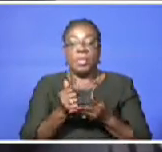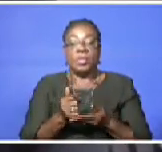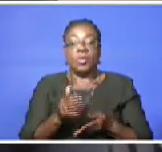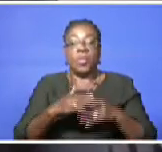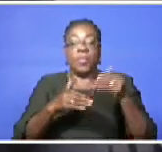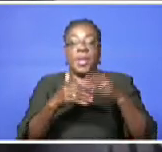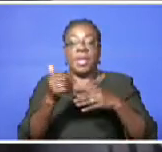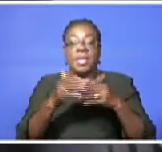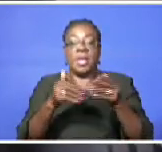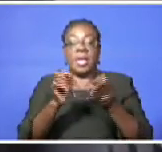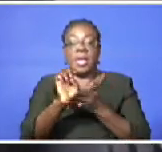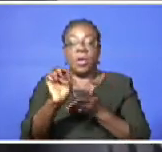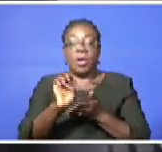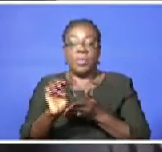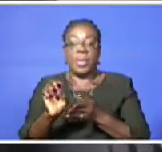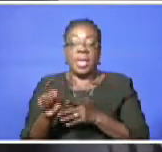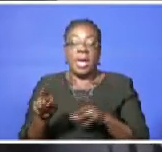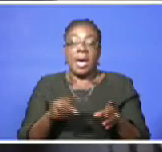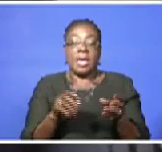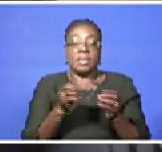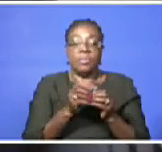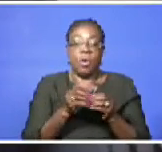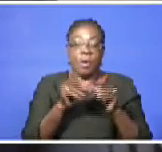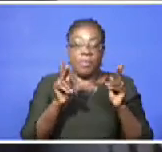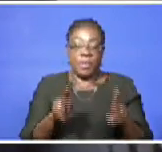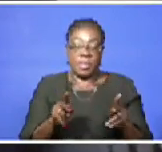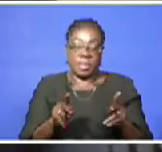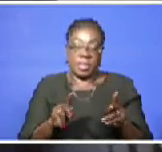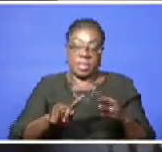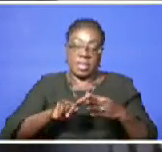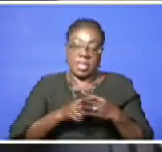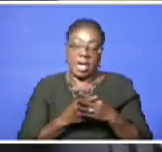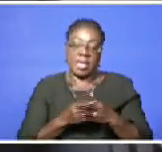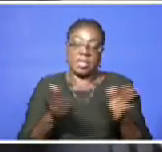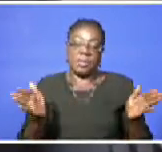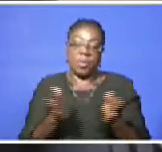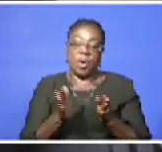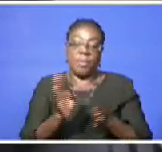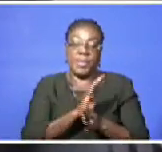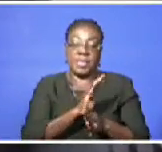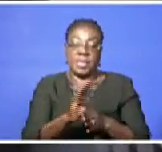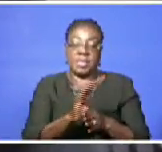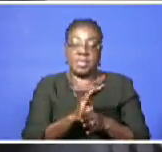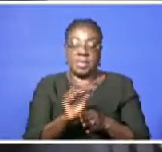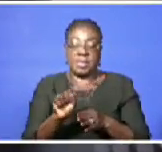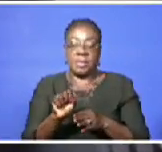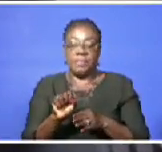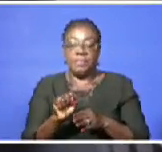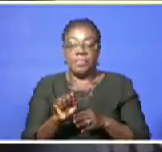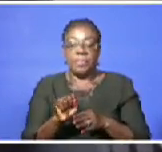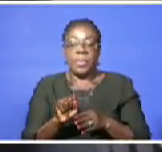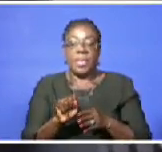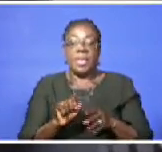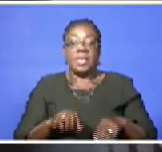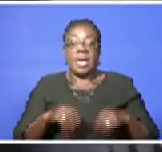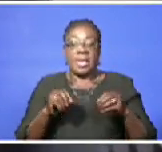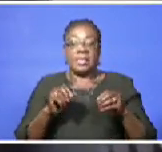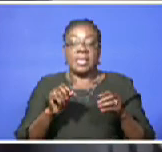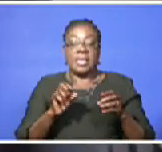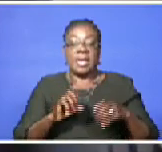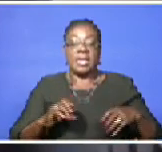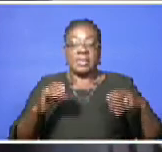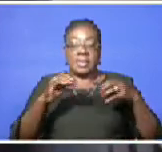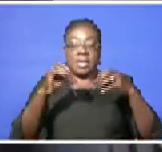economy as more persons get involved and explore non-traditional business. The Access Accelerator is the